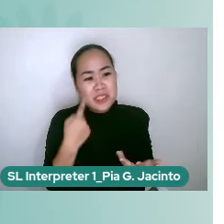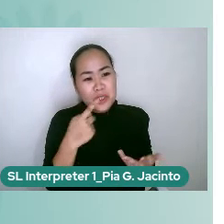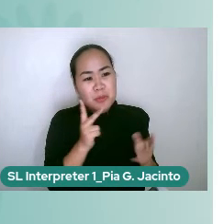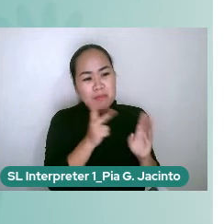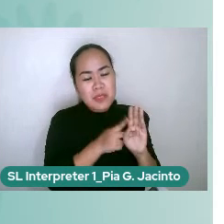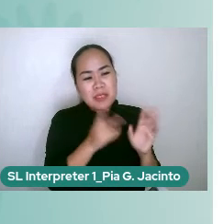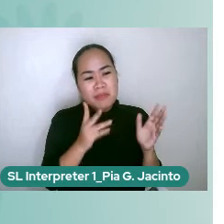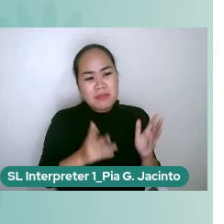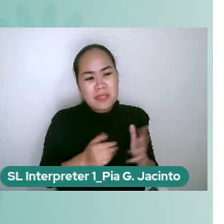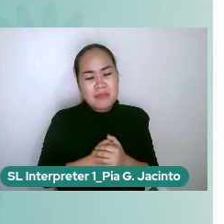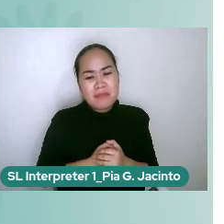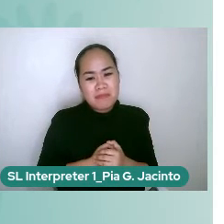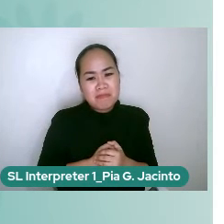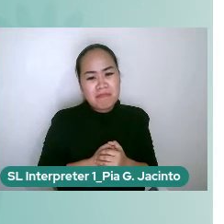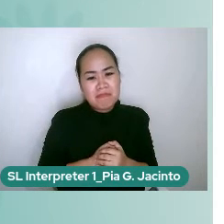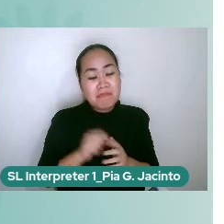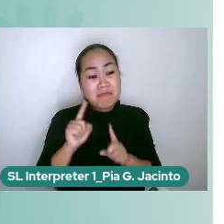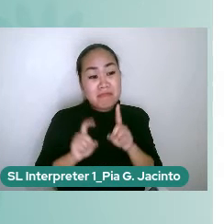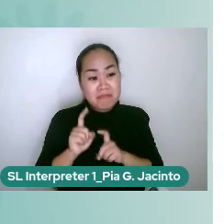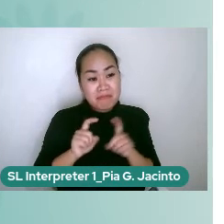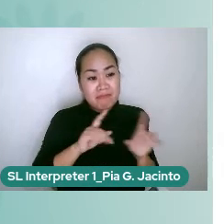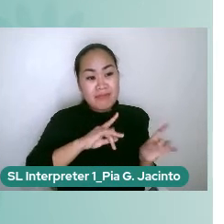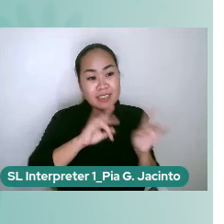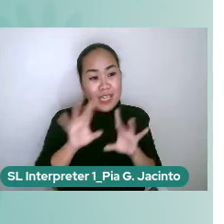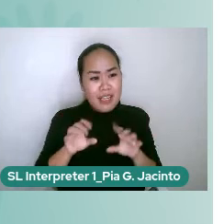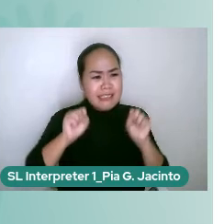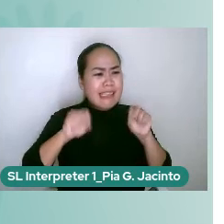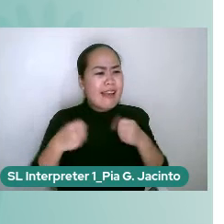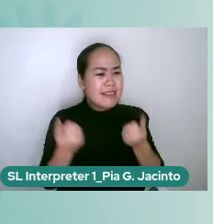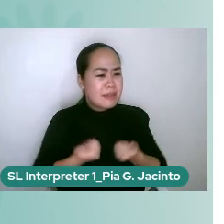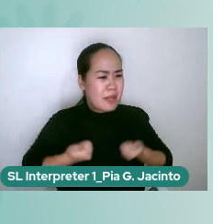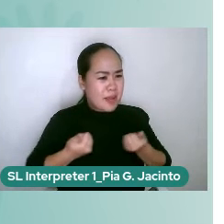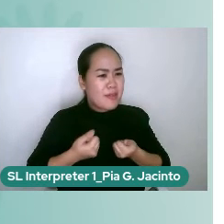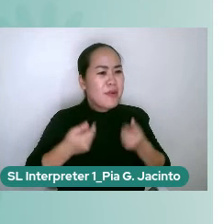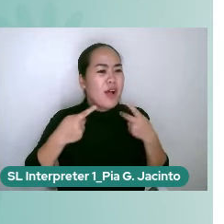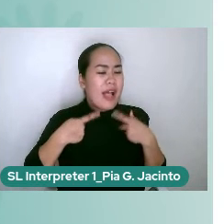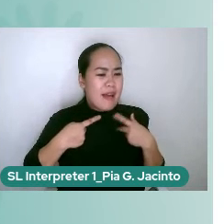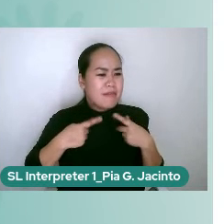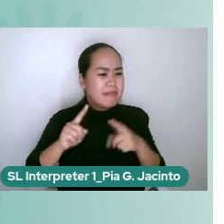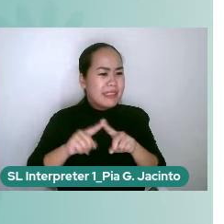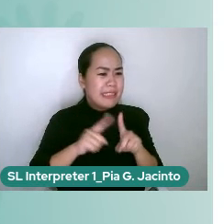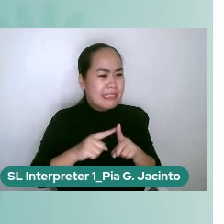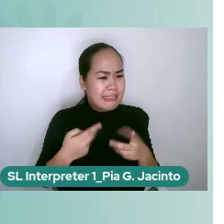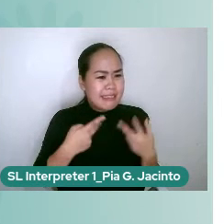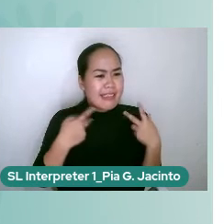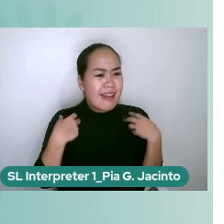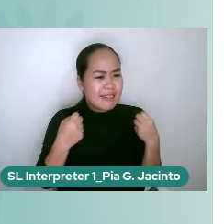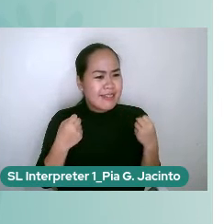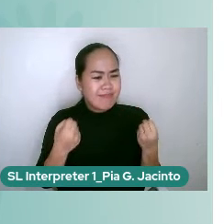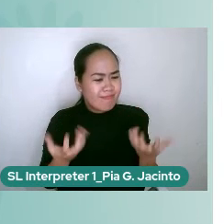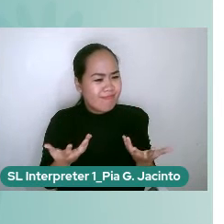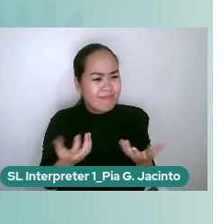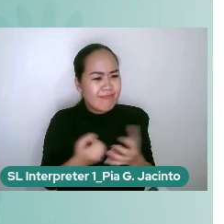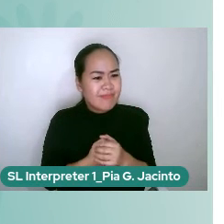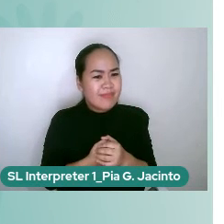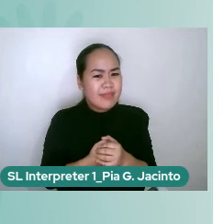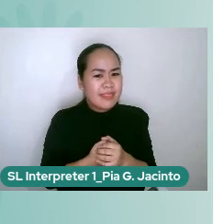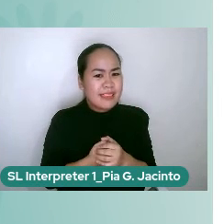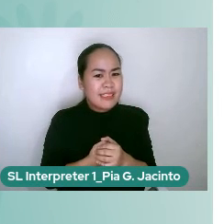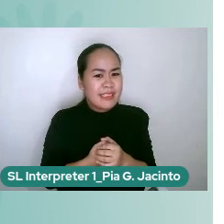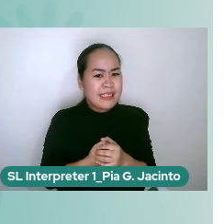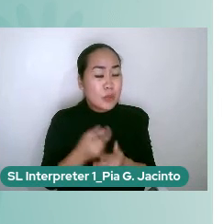Screening in Australia will continue to be made available in primary care, and that choice will be delivered by nurses and doctors. And we believe